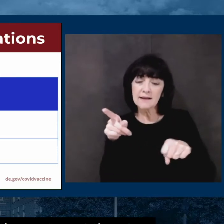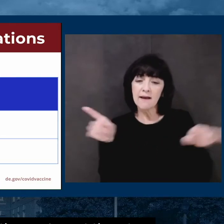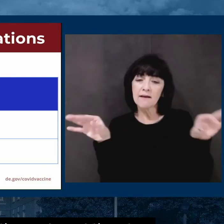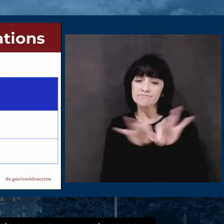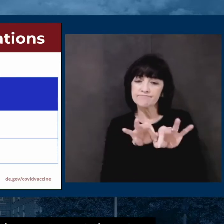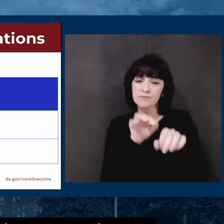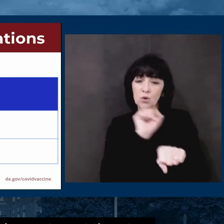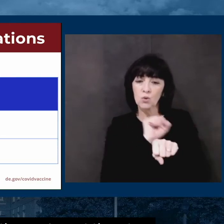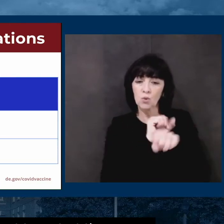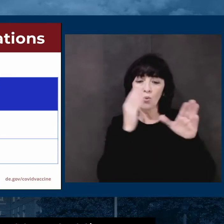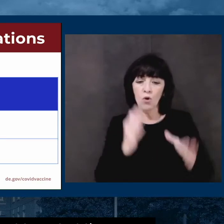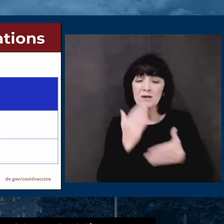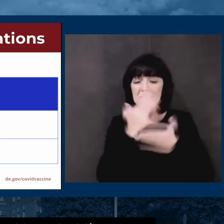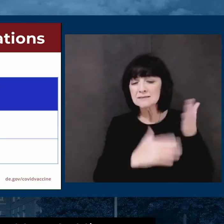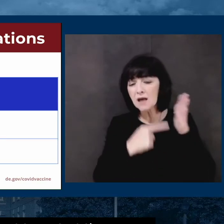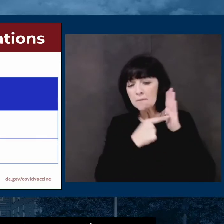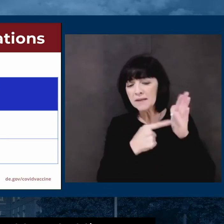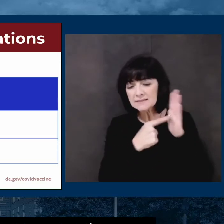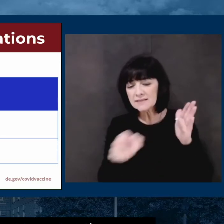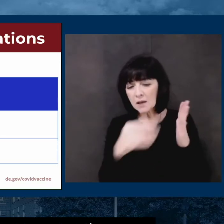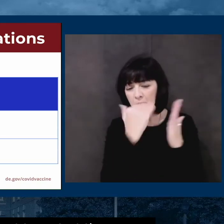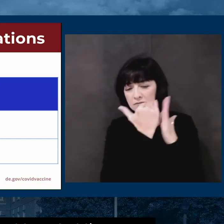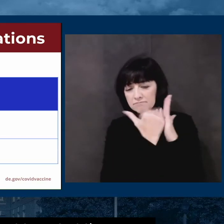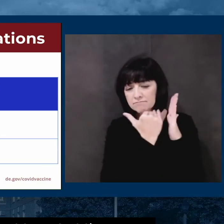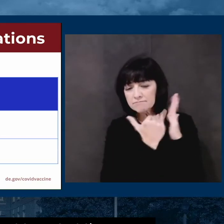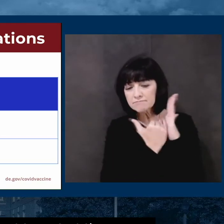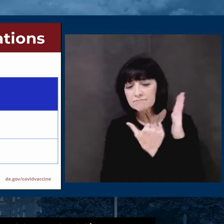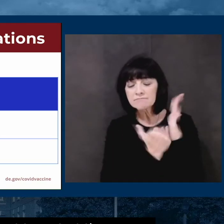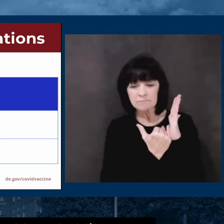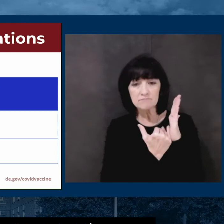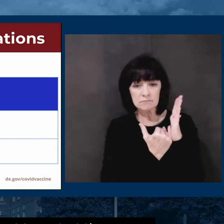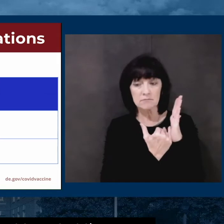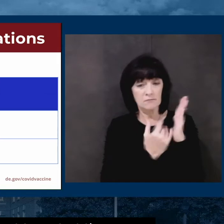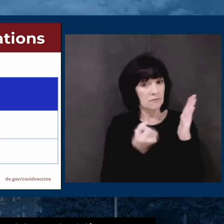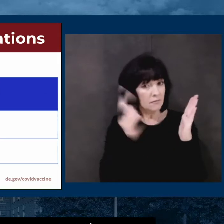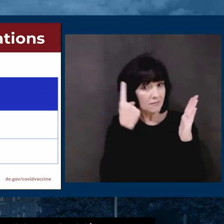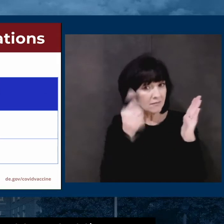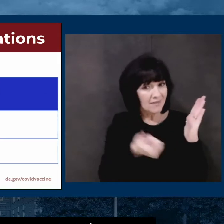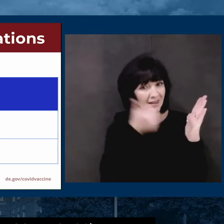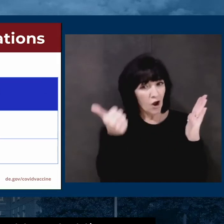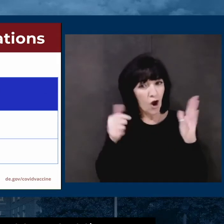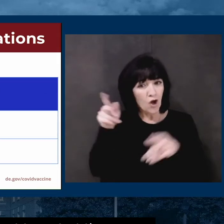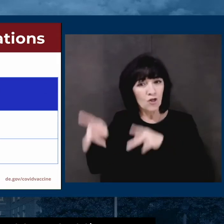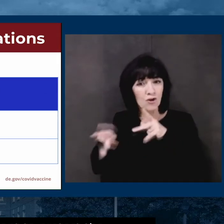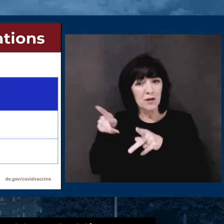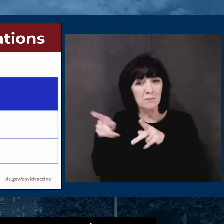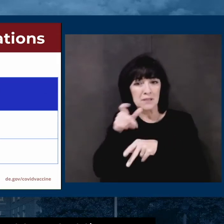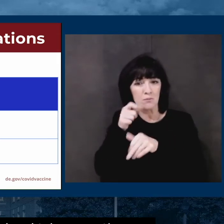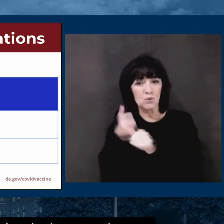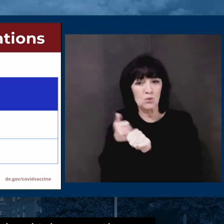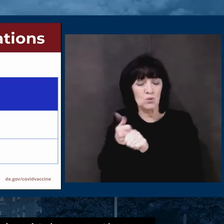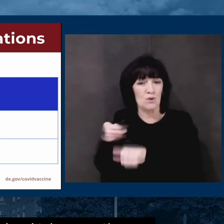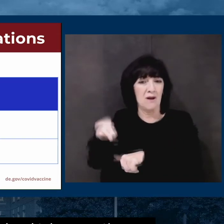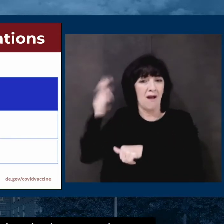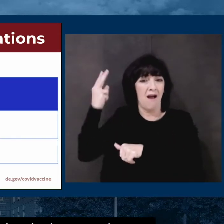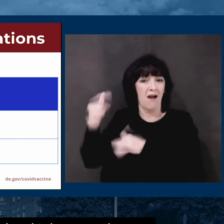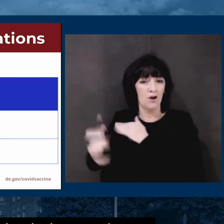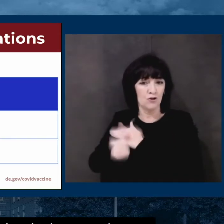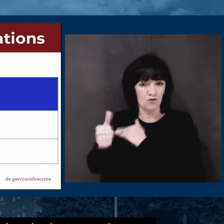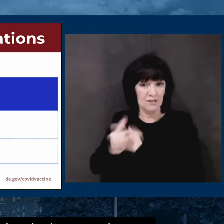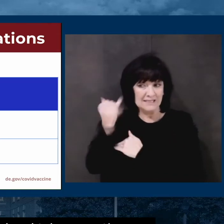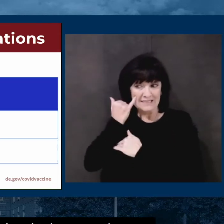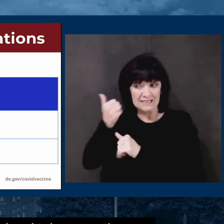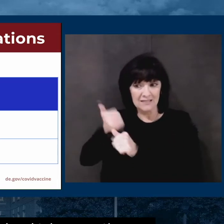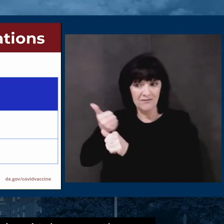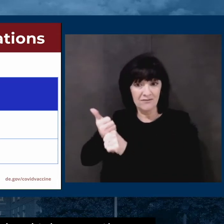some examples listed. But we also want to take in consideration those at higher risk for severe COVID-19 symptoms or outcomes.